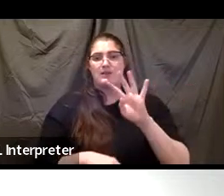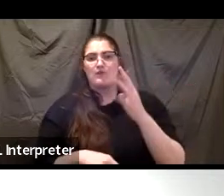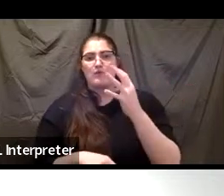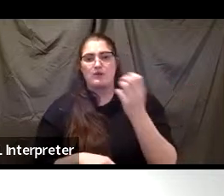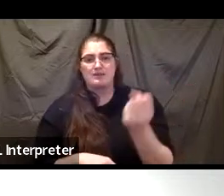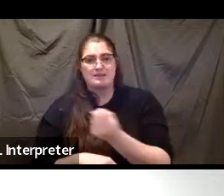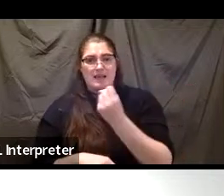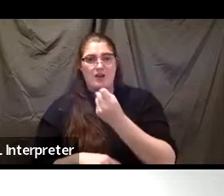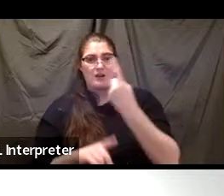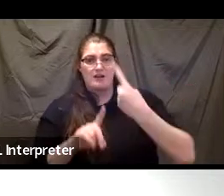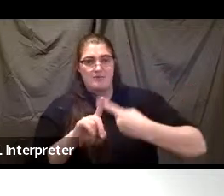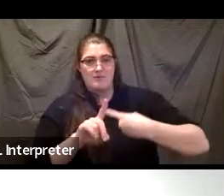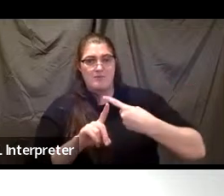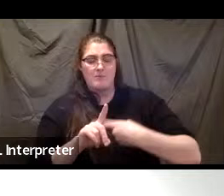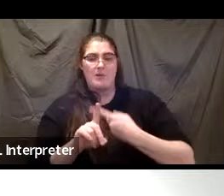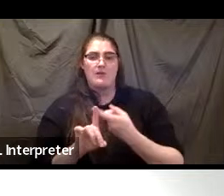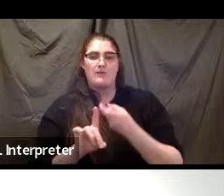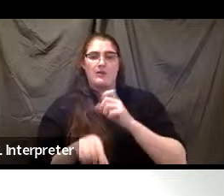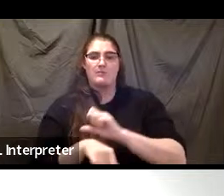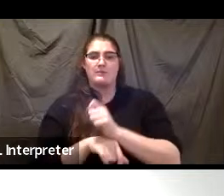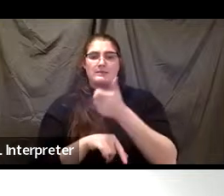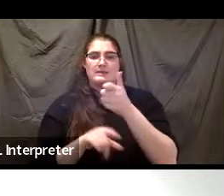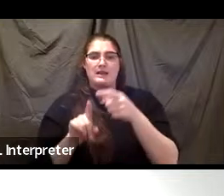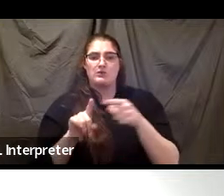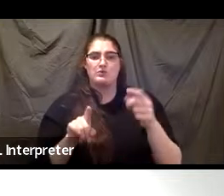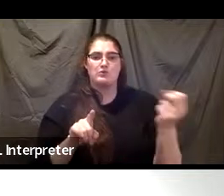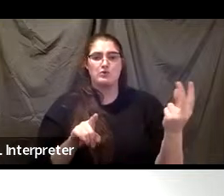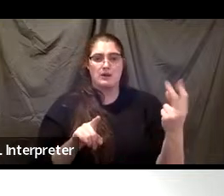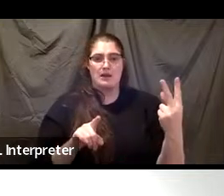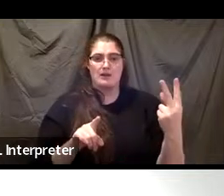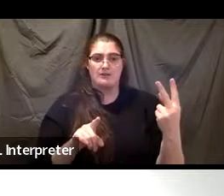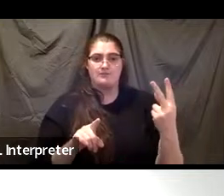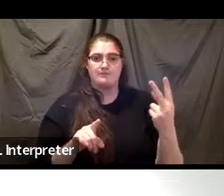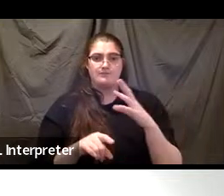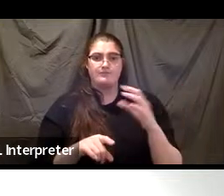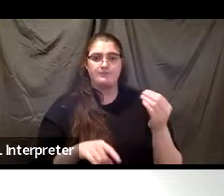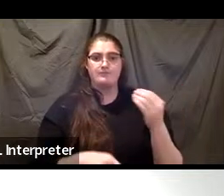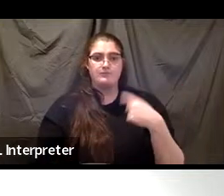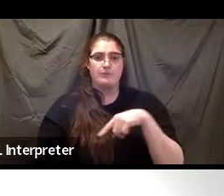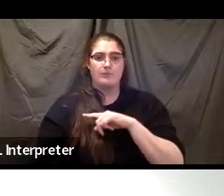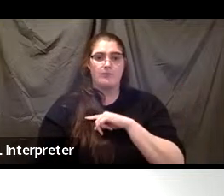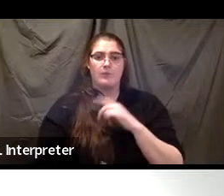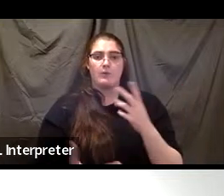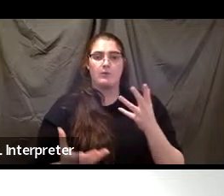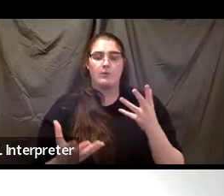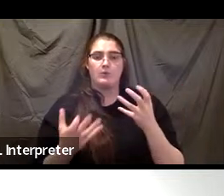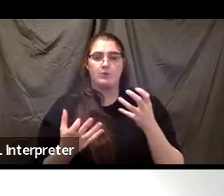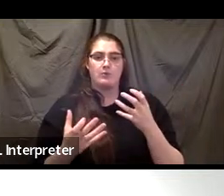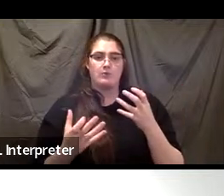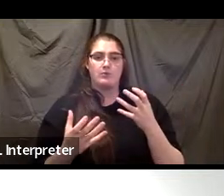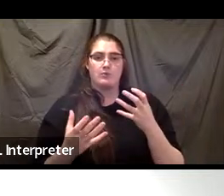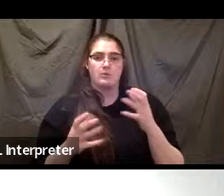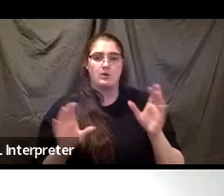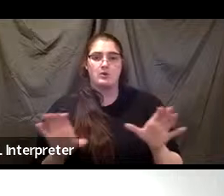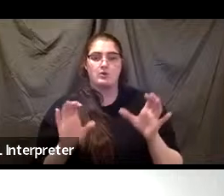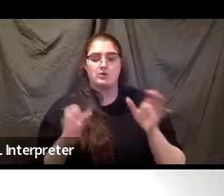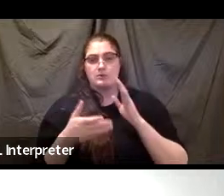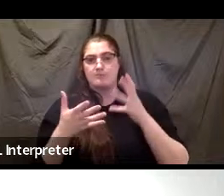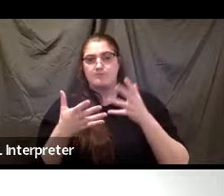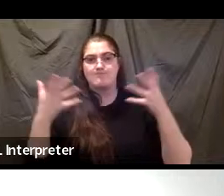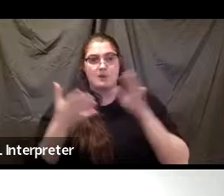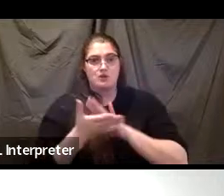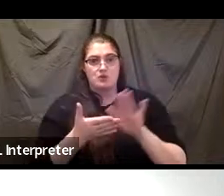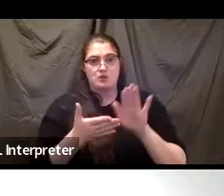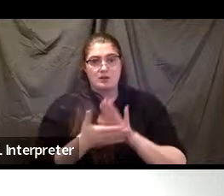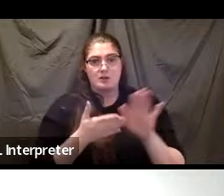of the month from 10 to 12. And we want to just, do some major cleanups